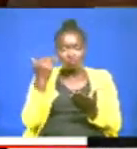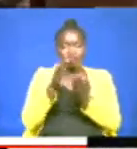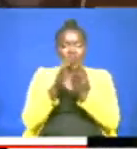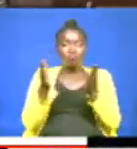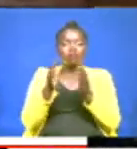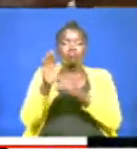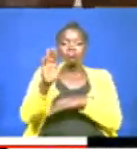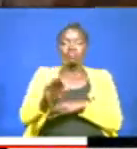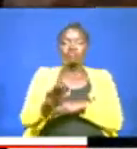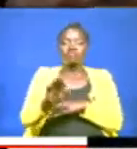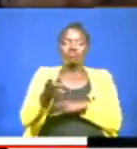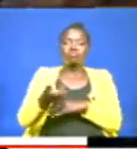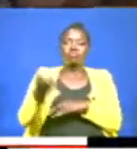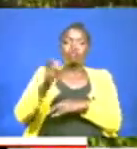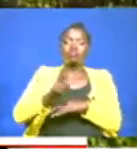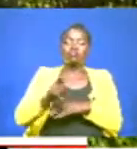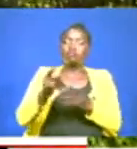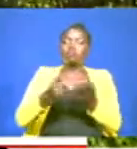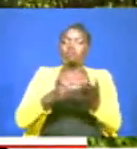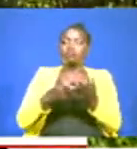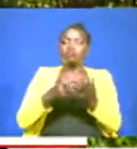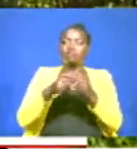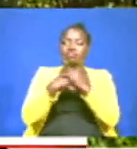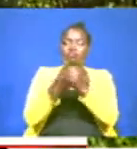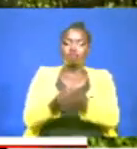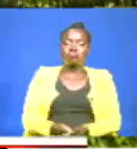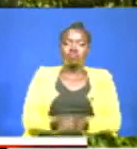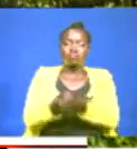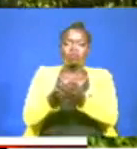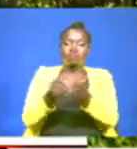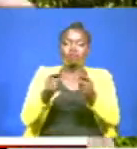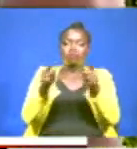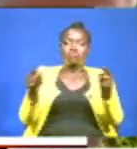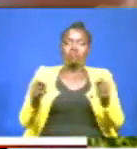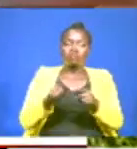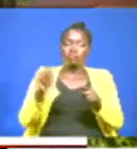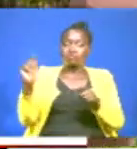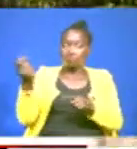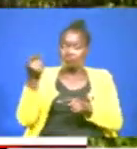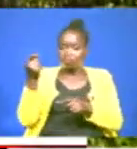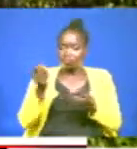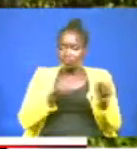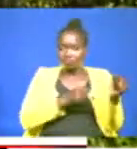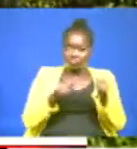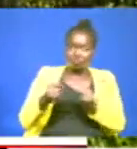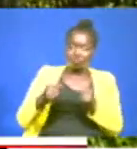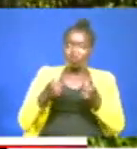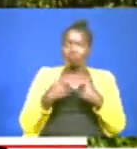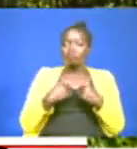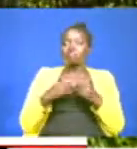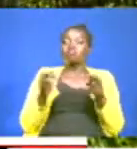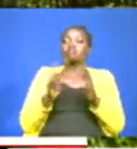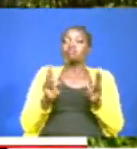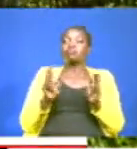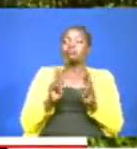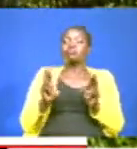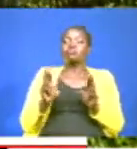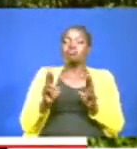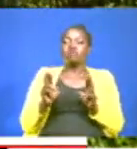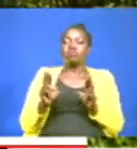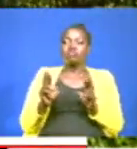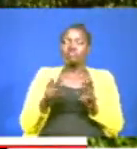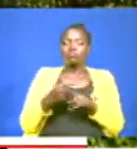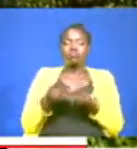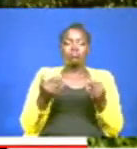targets to increase the number of beach volleyball courts in Kenya. We have done it in Homabay, that is on the west side of the lake, that is. But now